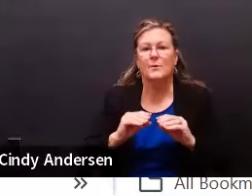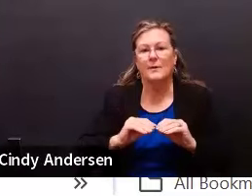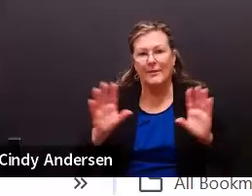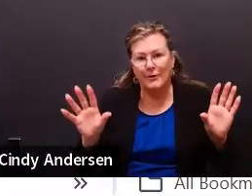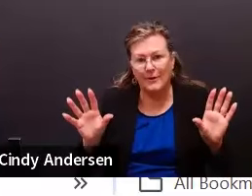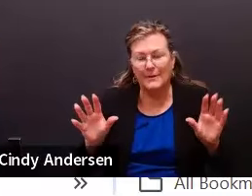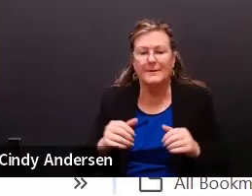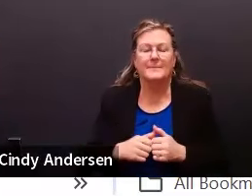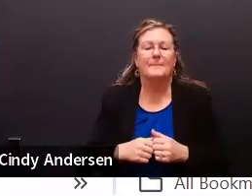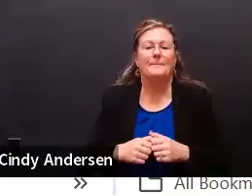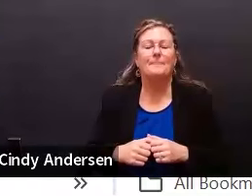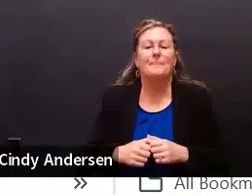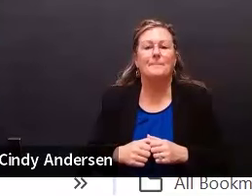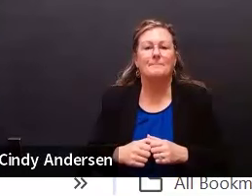clarity and